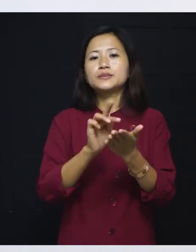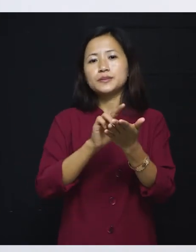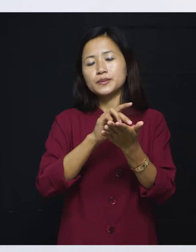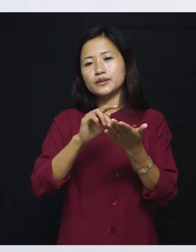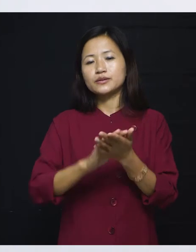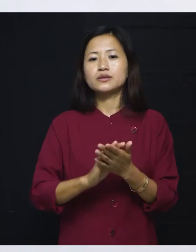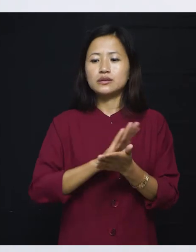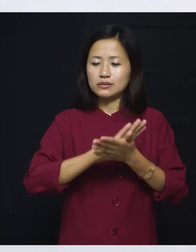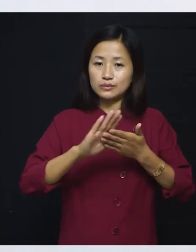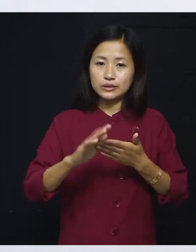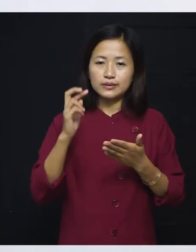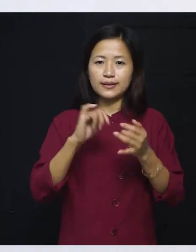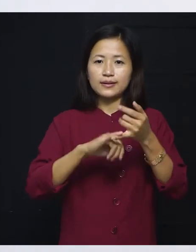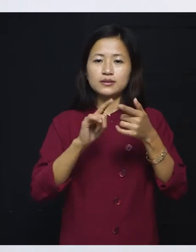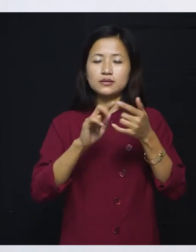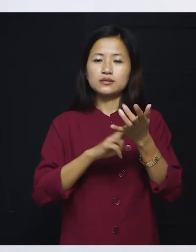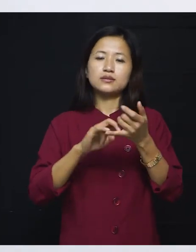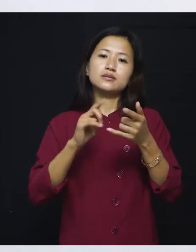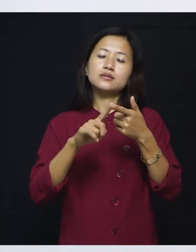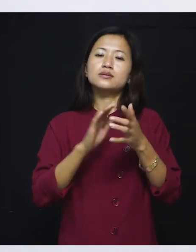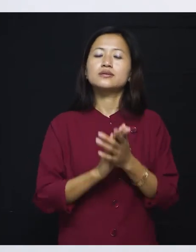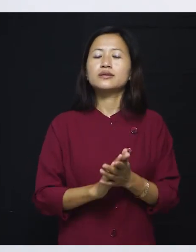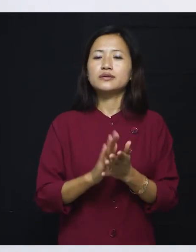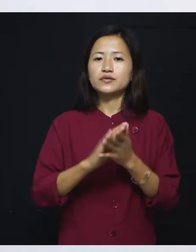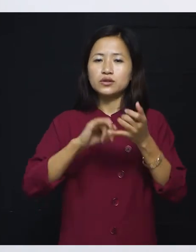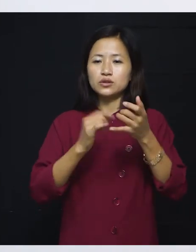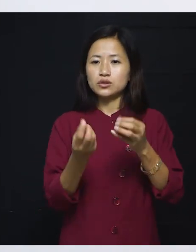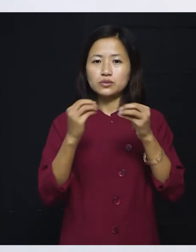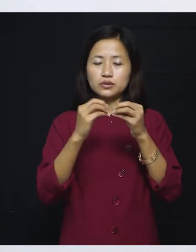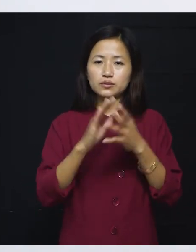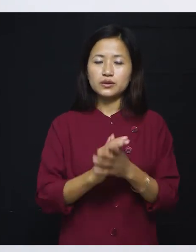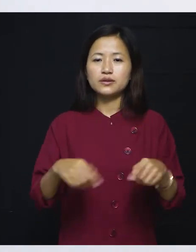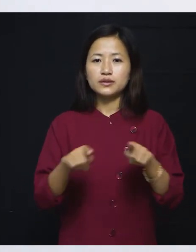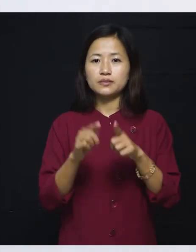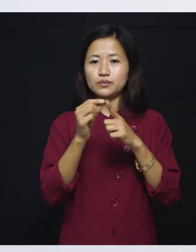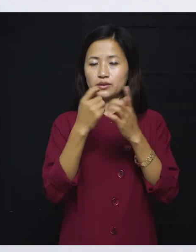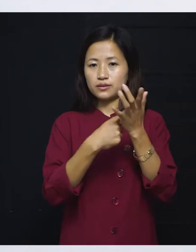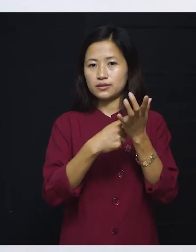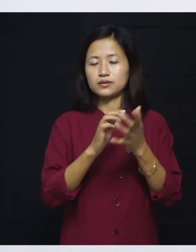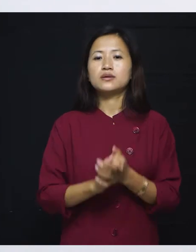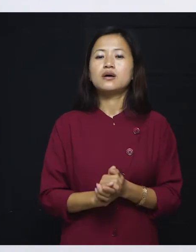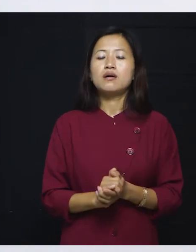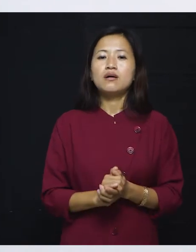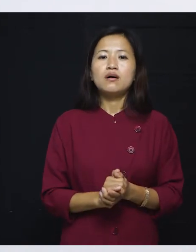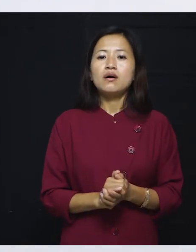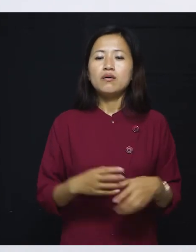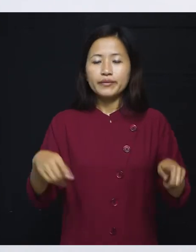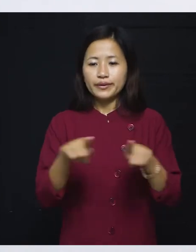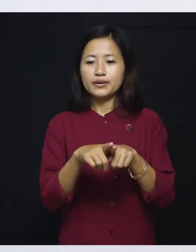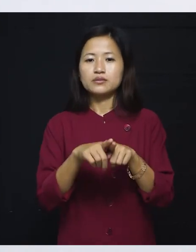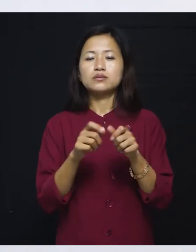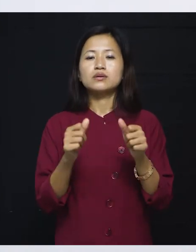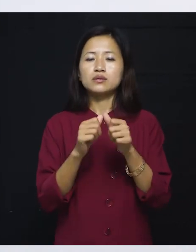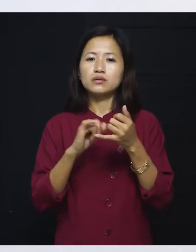to make complete sense, but it has a subject and a predicate, right? It has a subject and predicate and